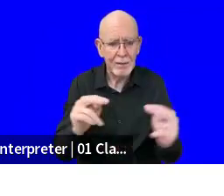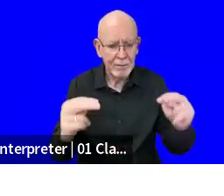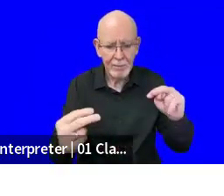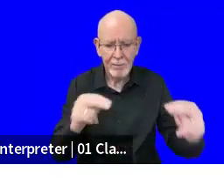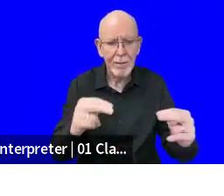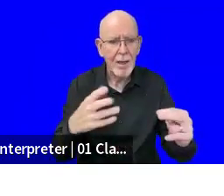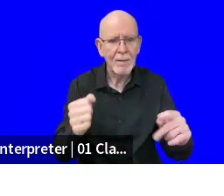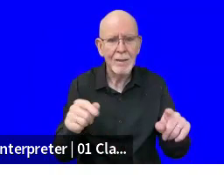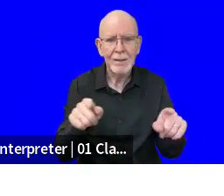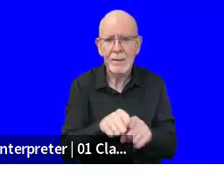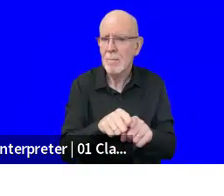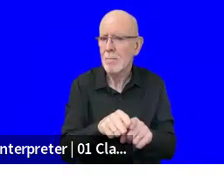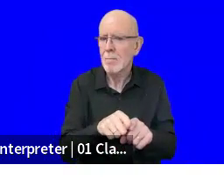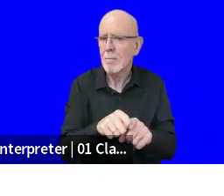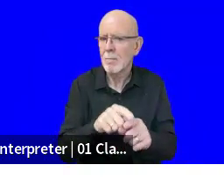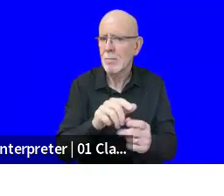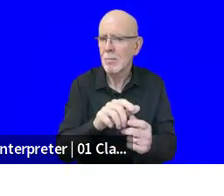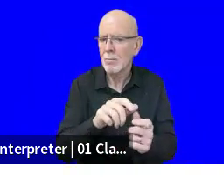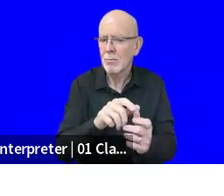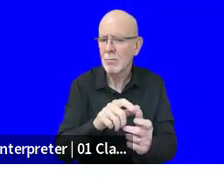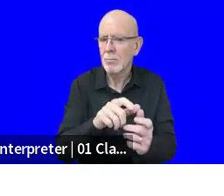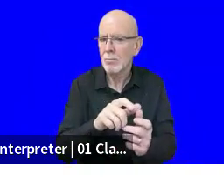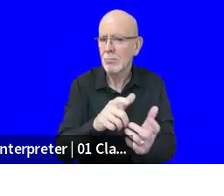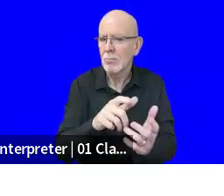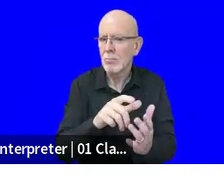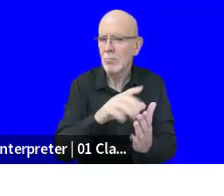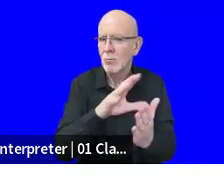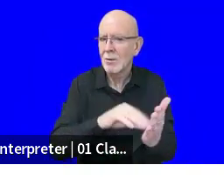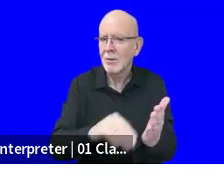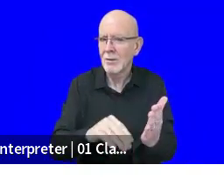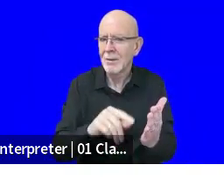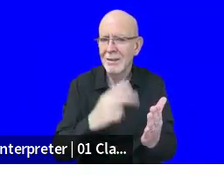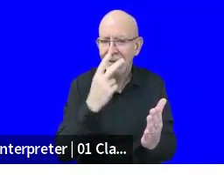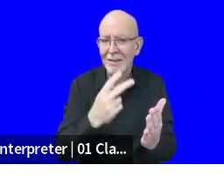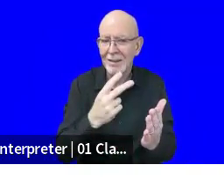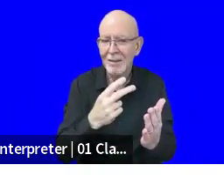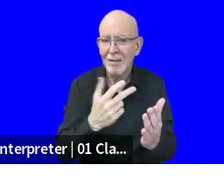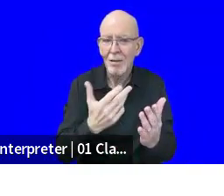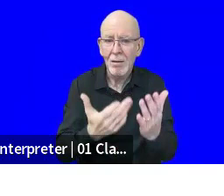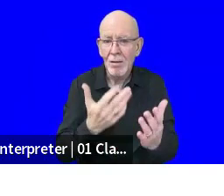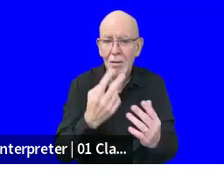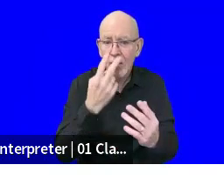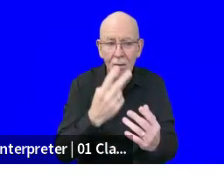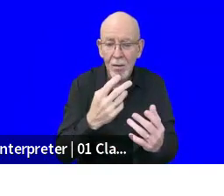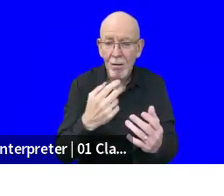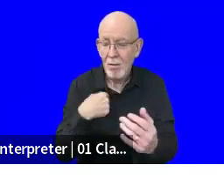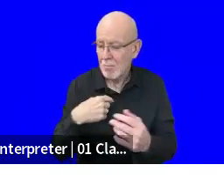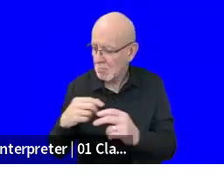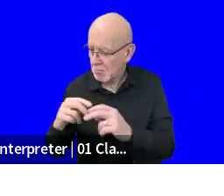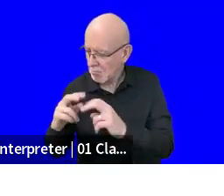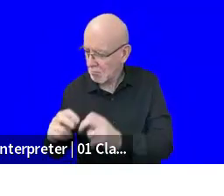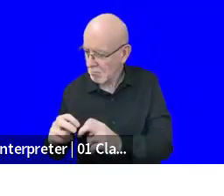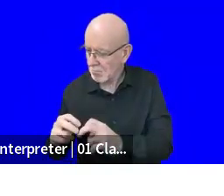to estimate the impact on poverty. But for designing cash transfer and